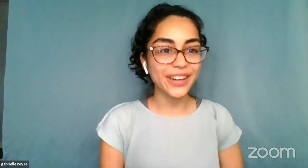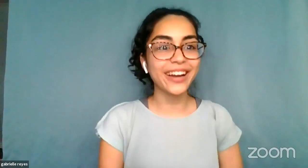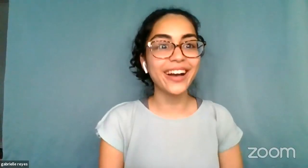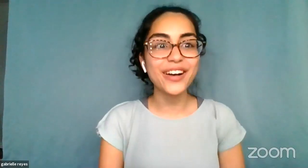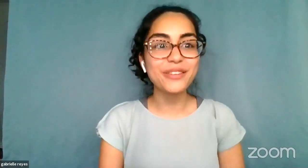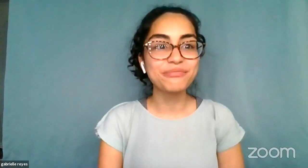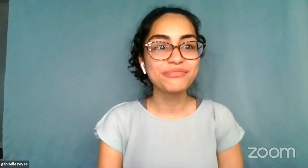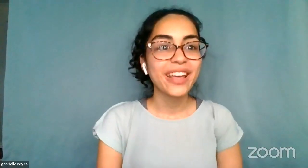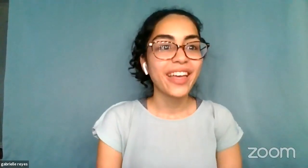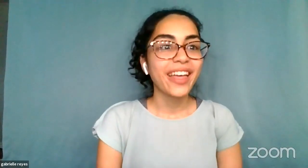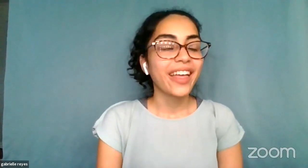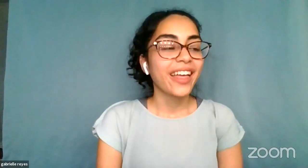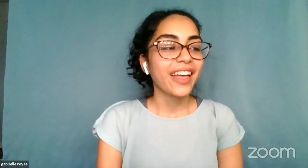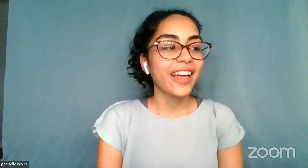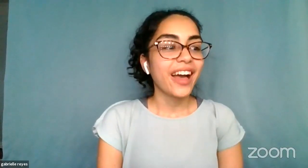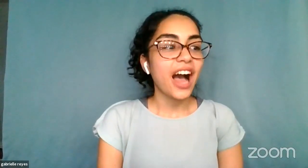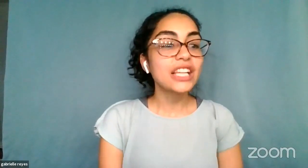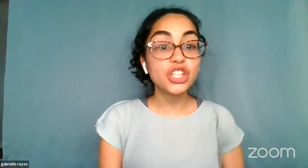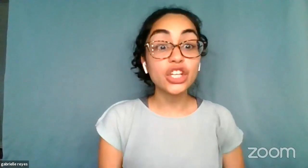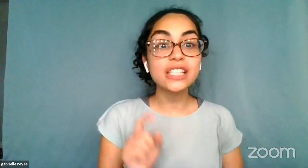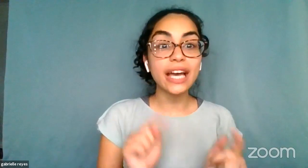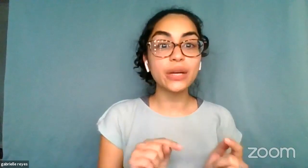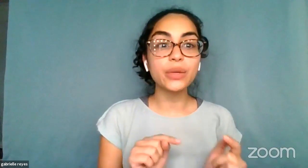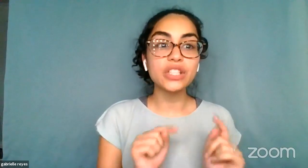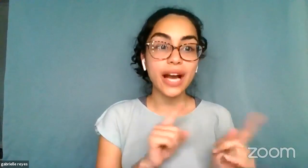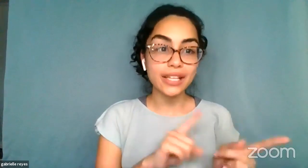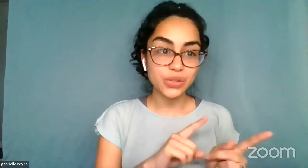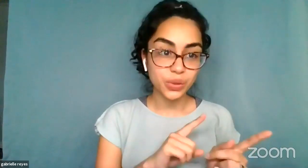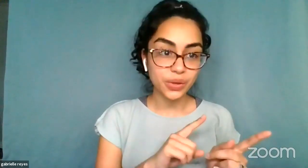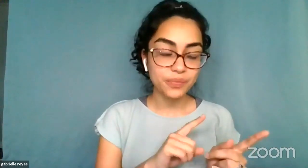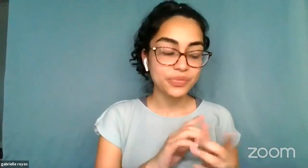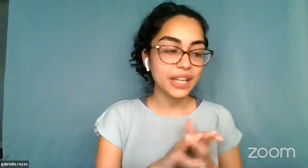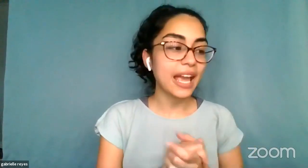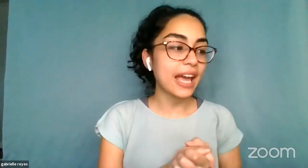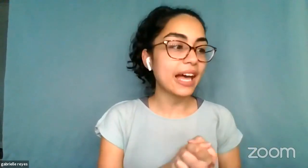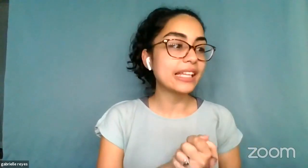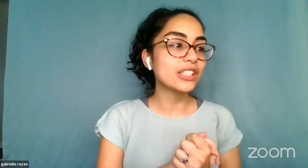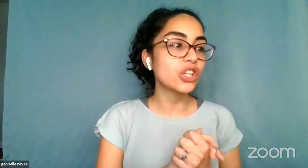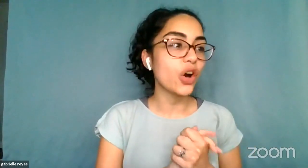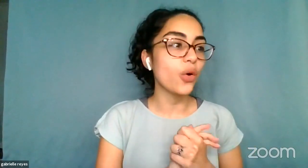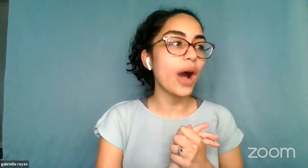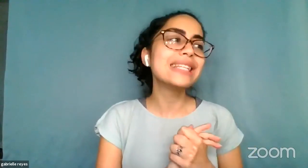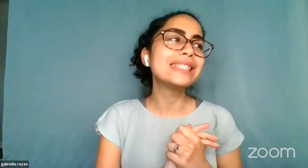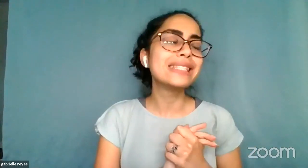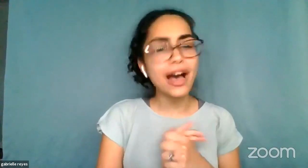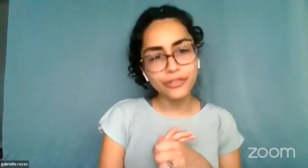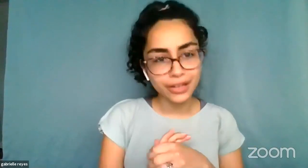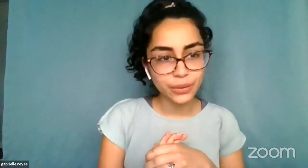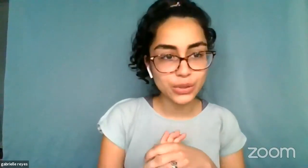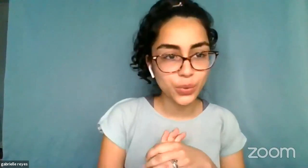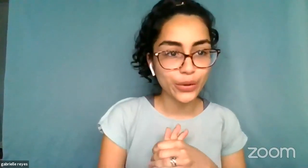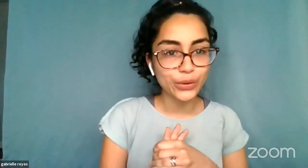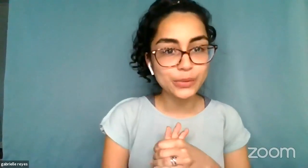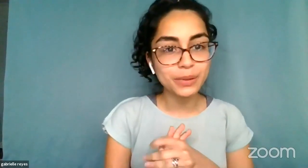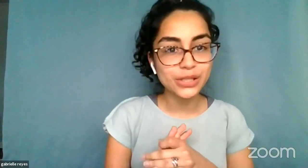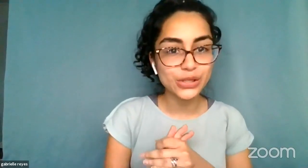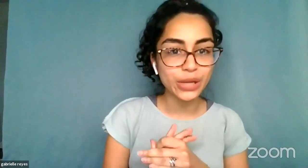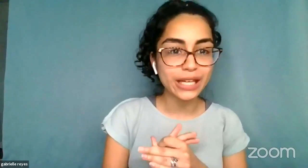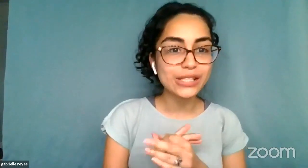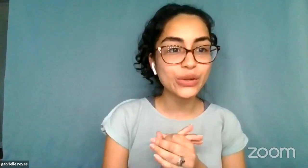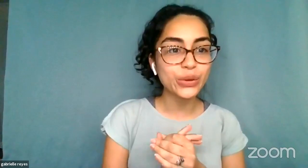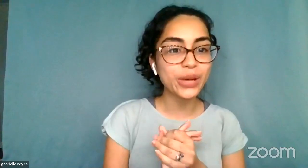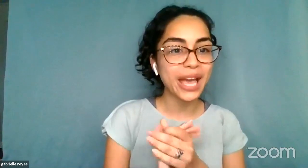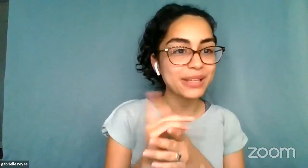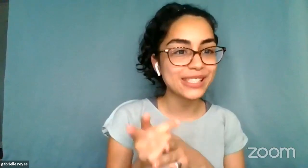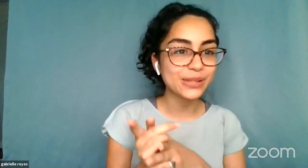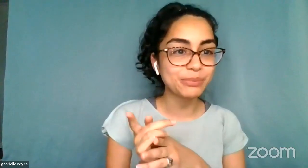Okay, sorry. I took sign language in high school. And so I definitely was one of those